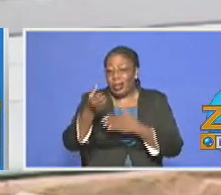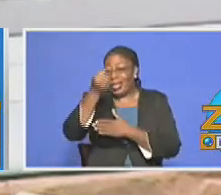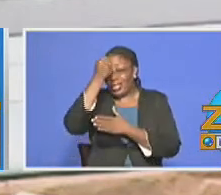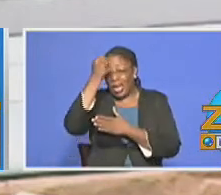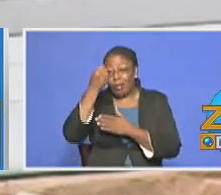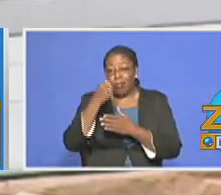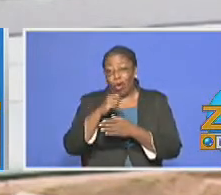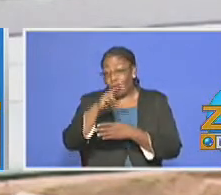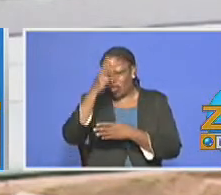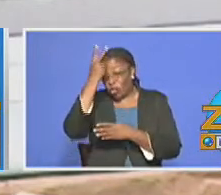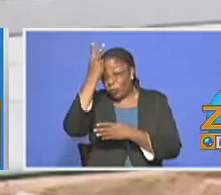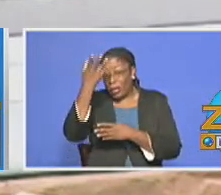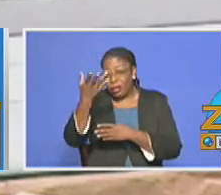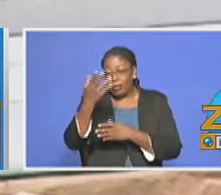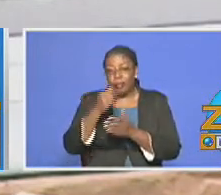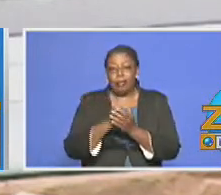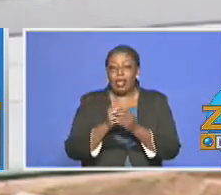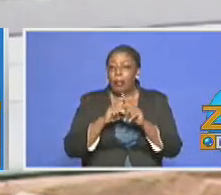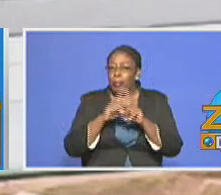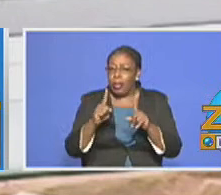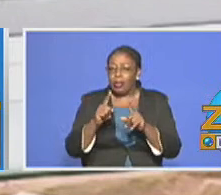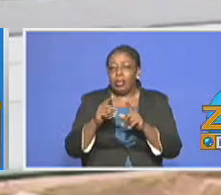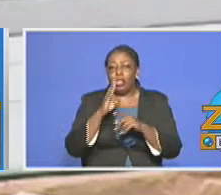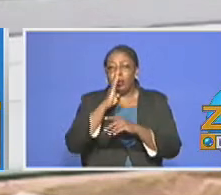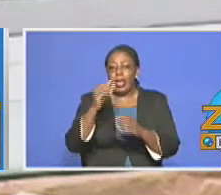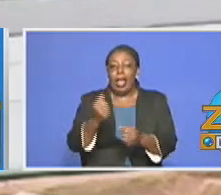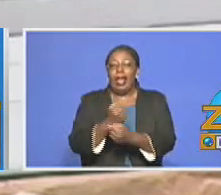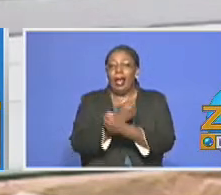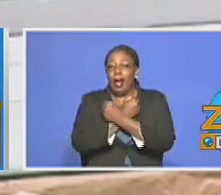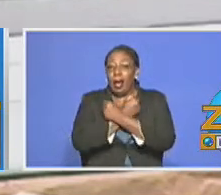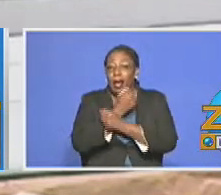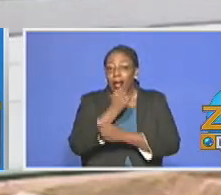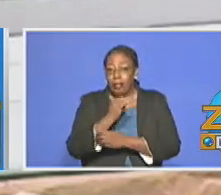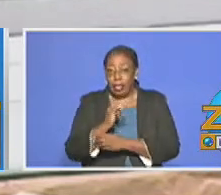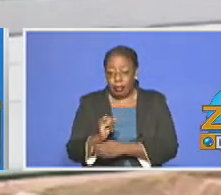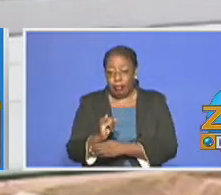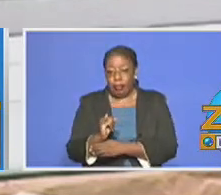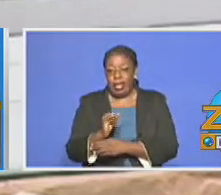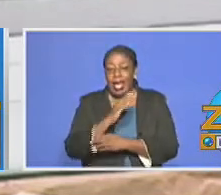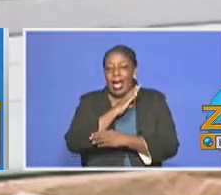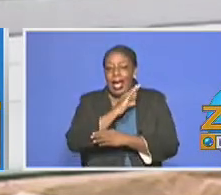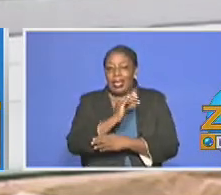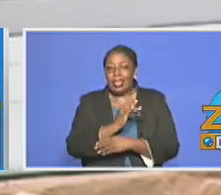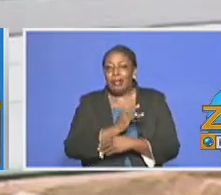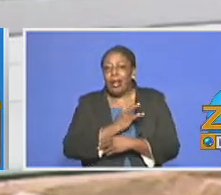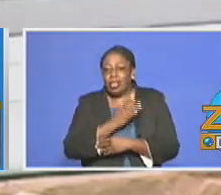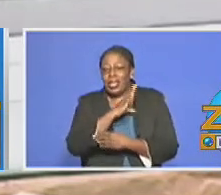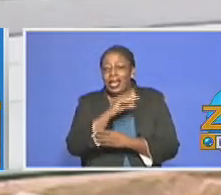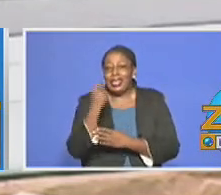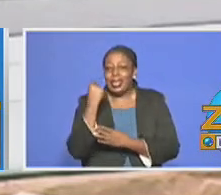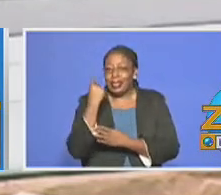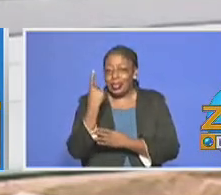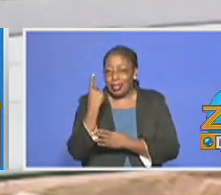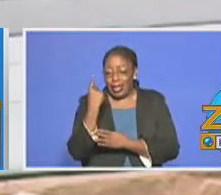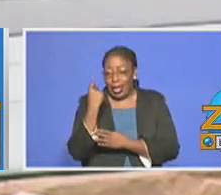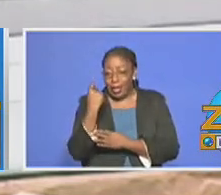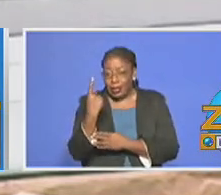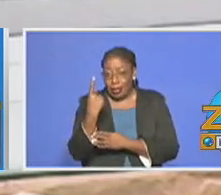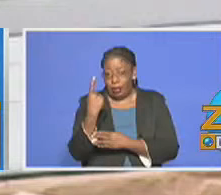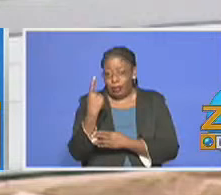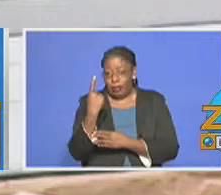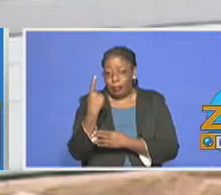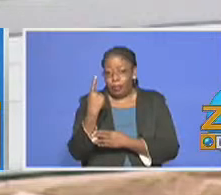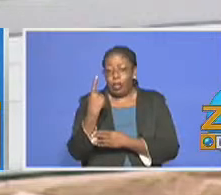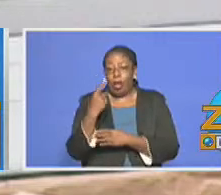stupid, but to be loving and compassionate and understanding about the